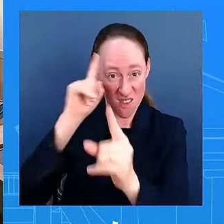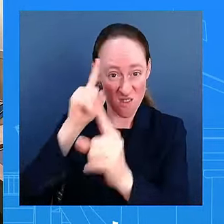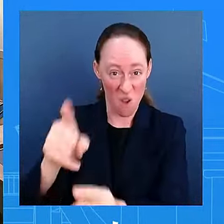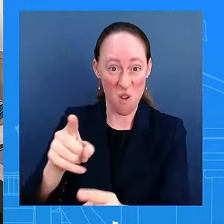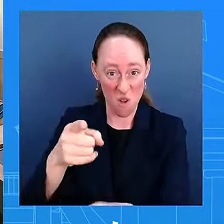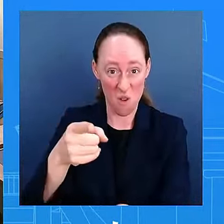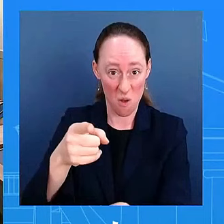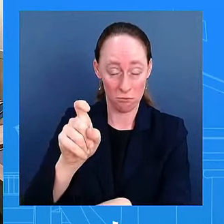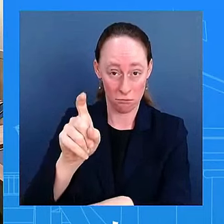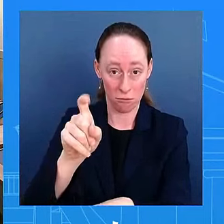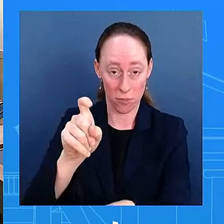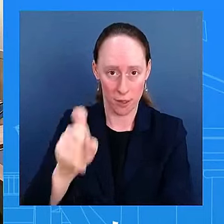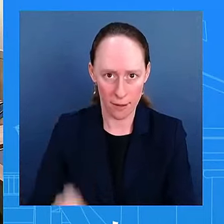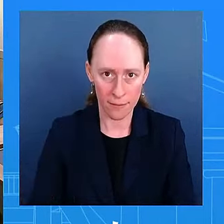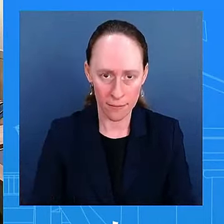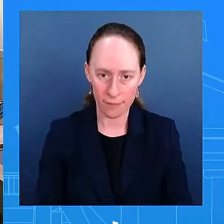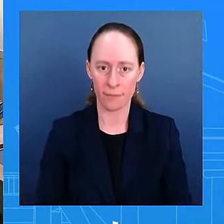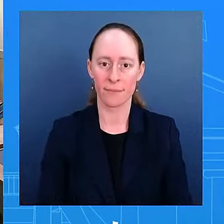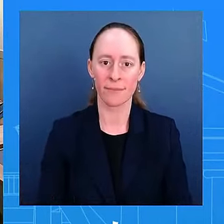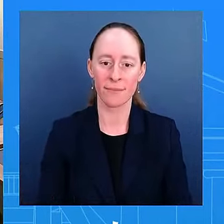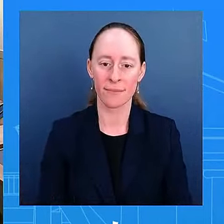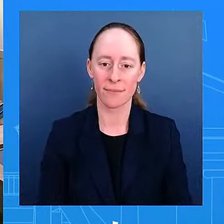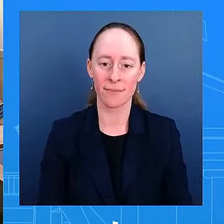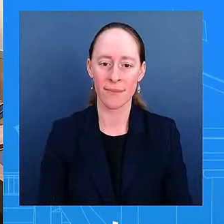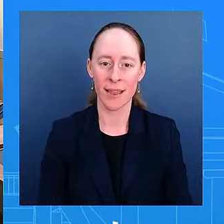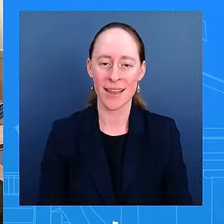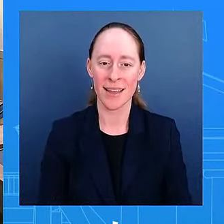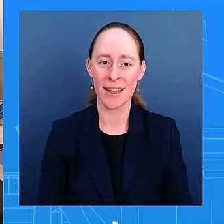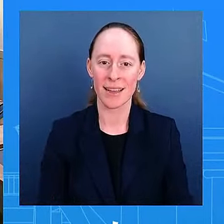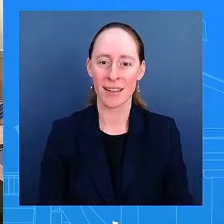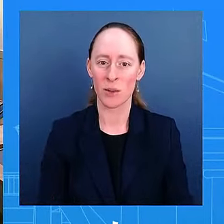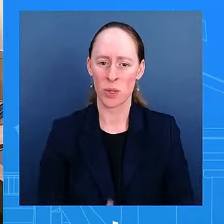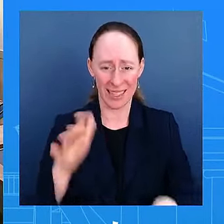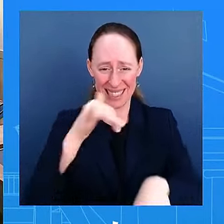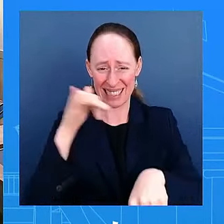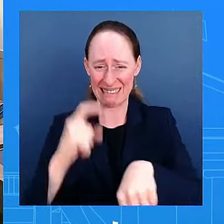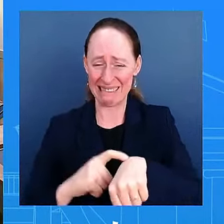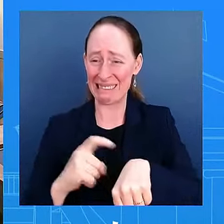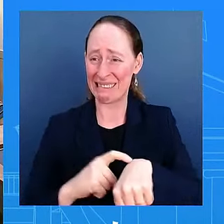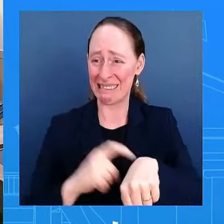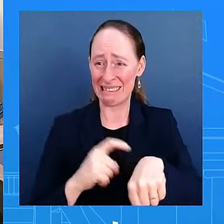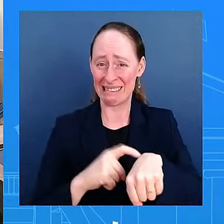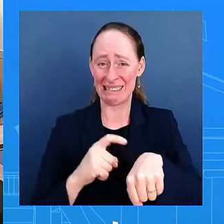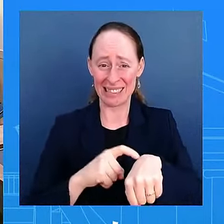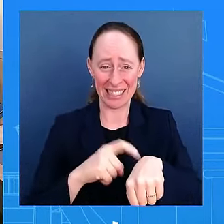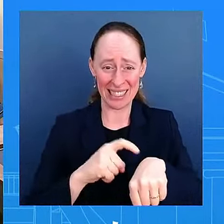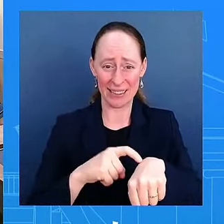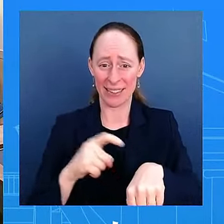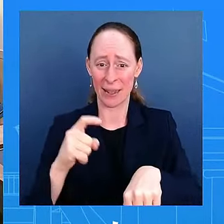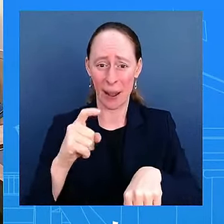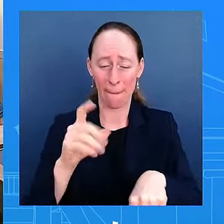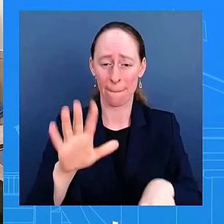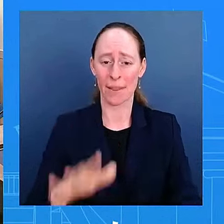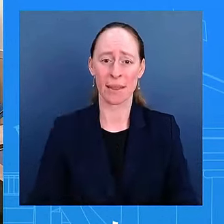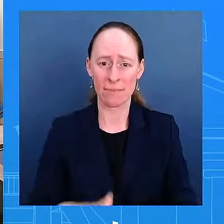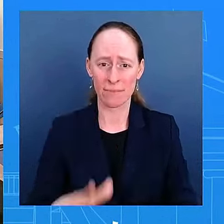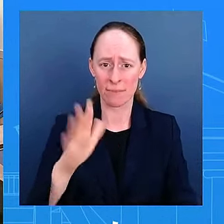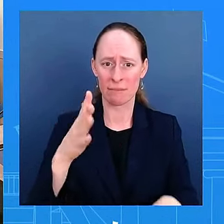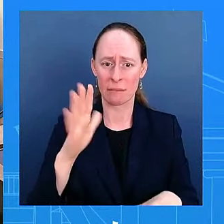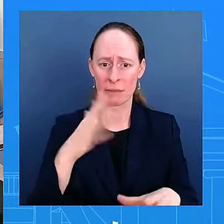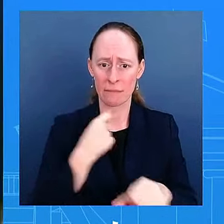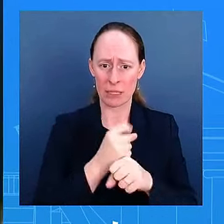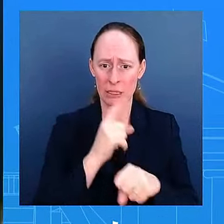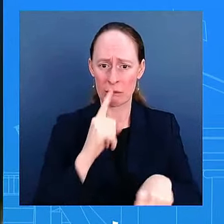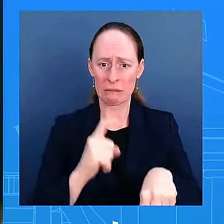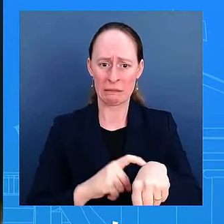Oh gosh. Okay. We have to move. No, I'm just trying to make sure that we're out of here because the president's speaking at 2:00. That's